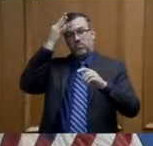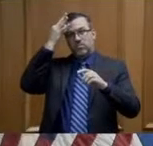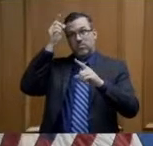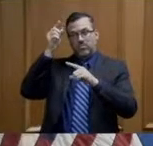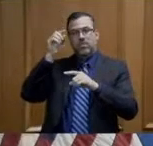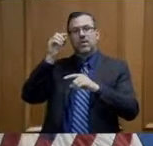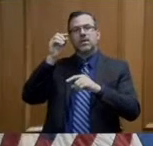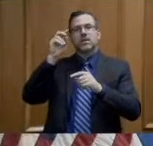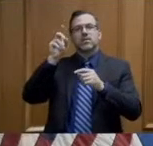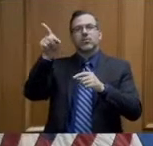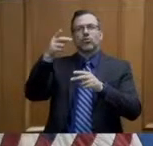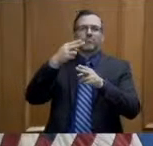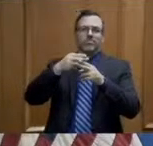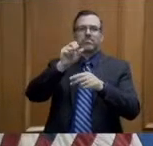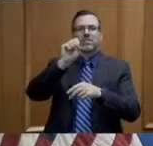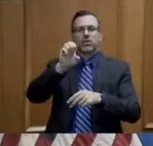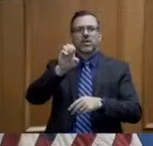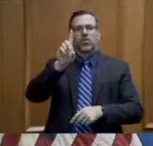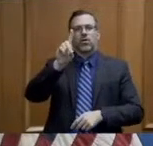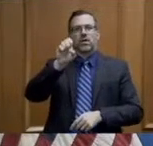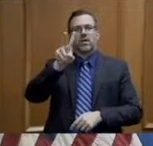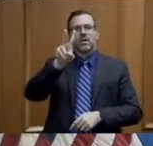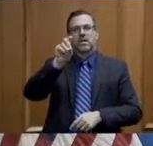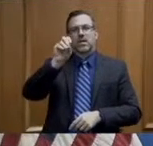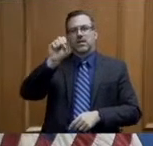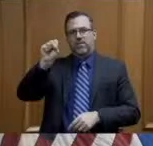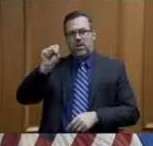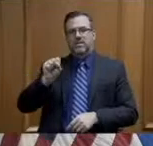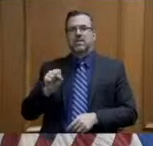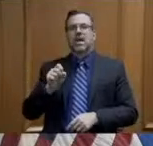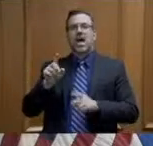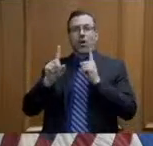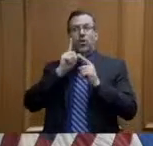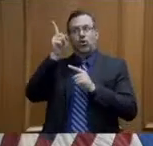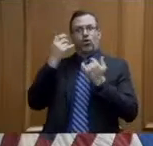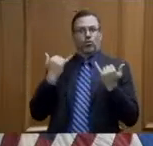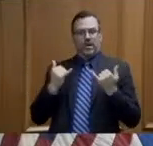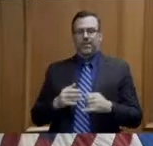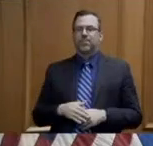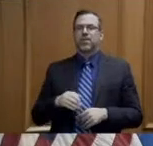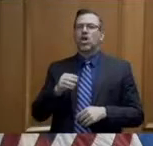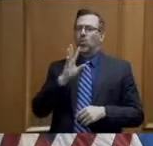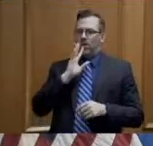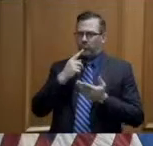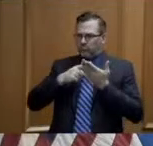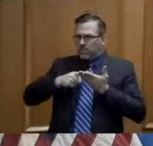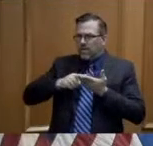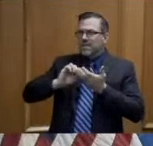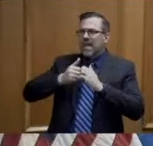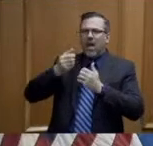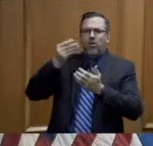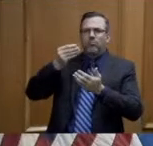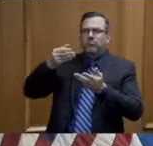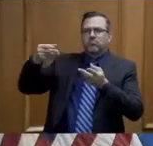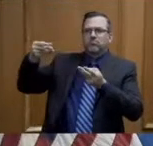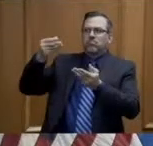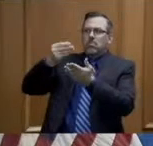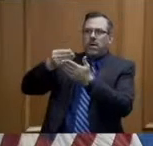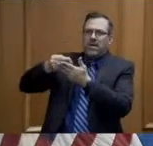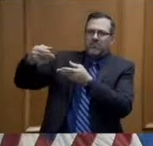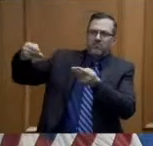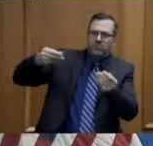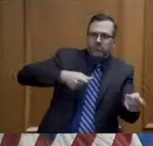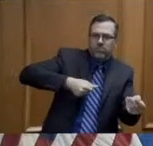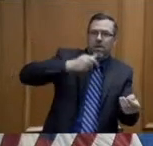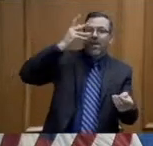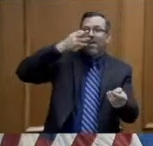today about funding sources for education for states across the country. As you know, the federal